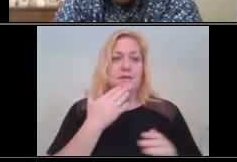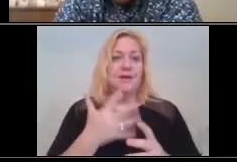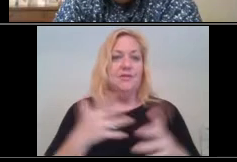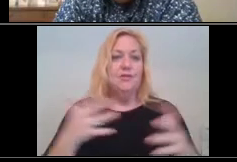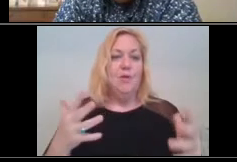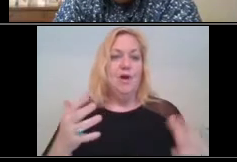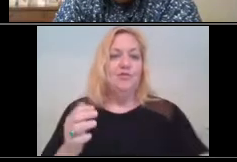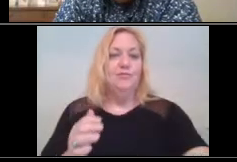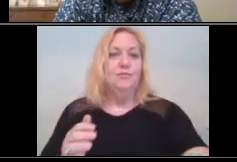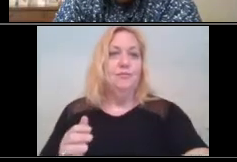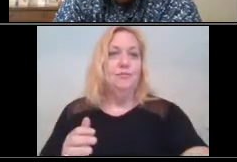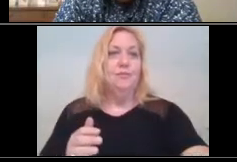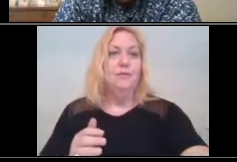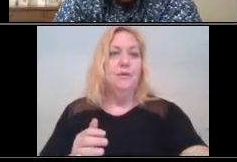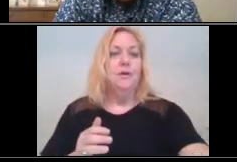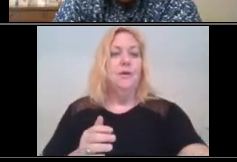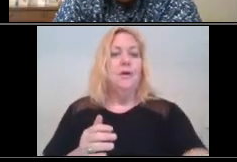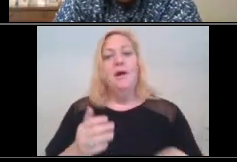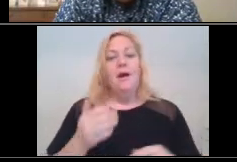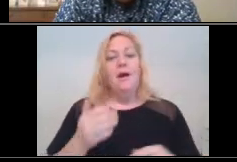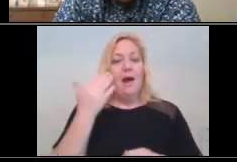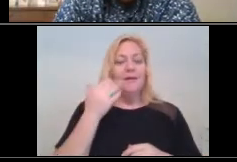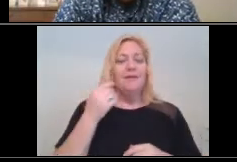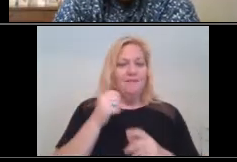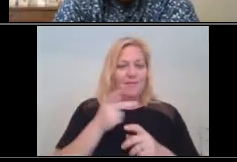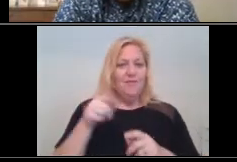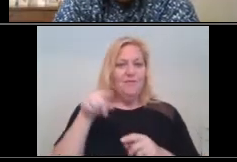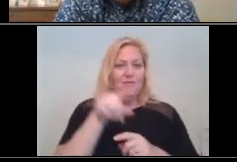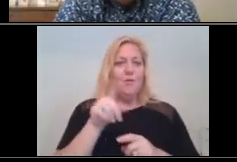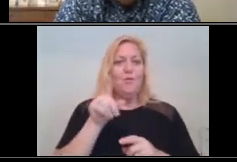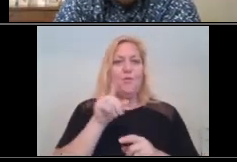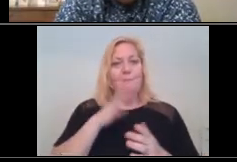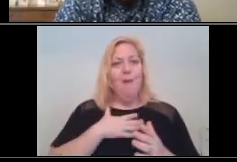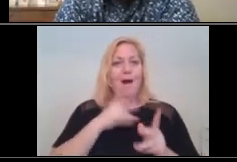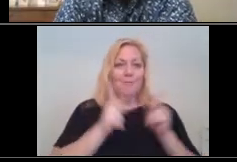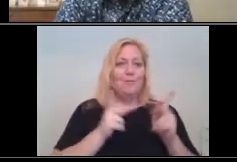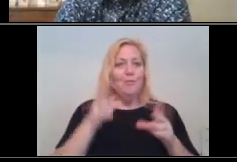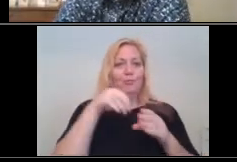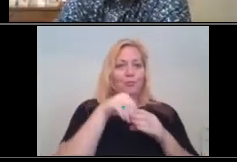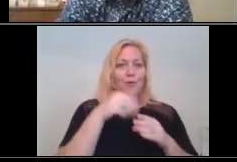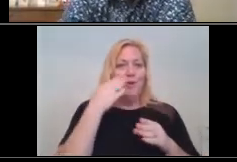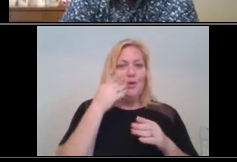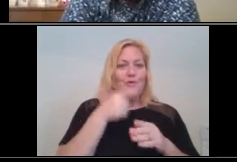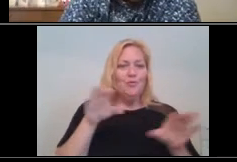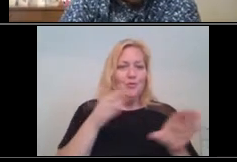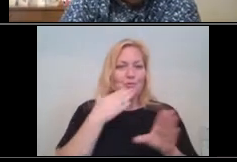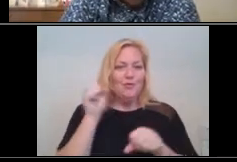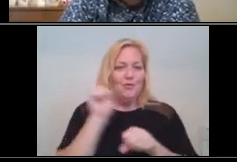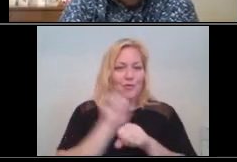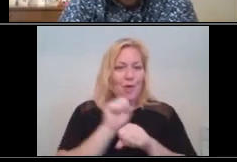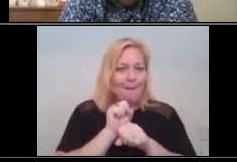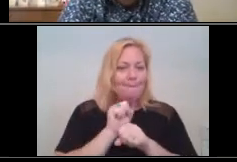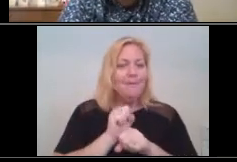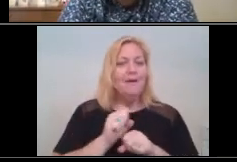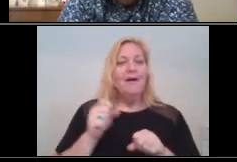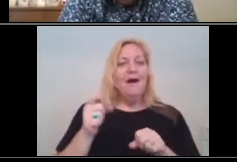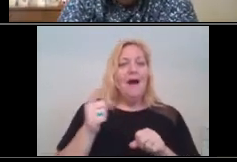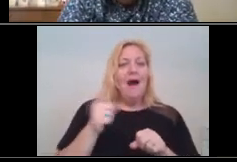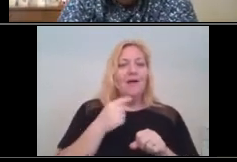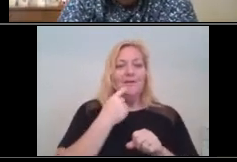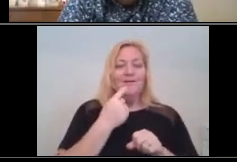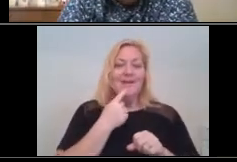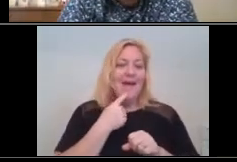And I know they will hold it down. But I just wanted to say that I think the fact that we're having these conversations